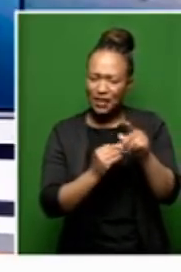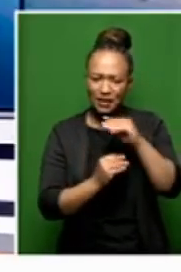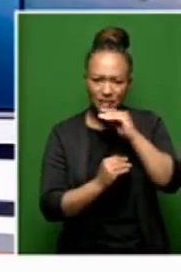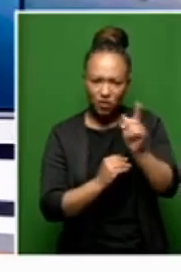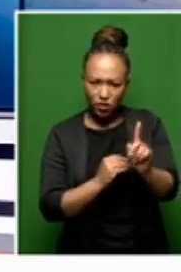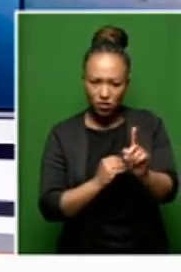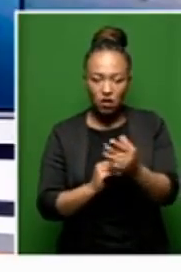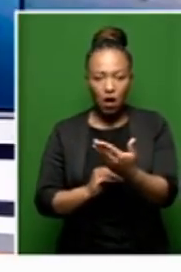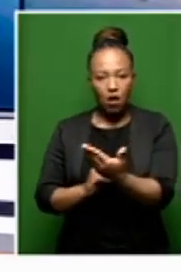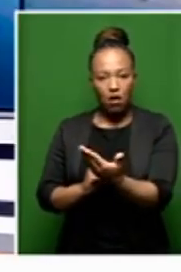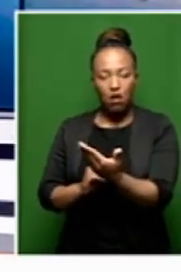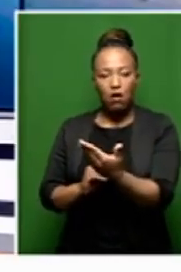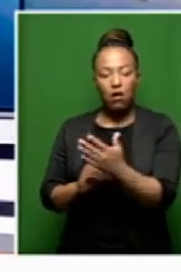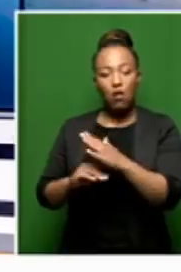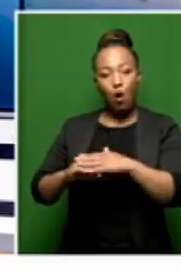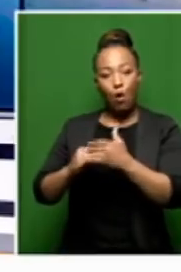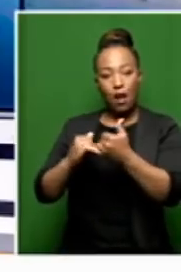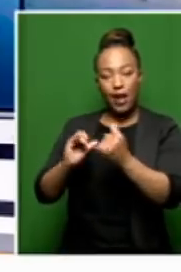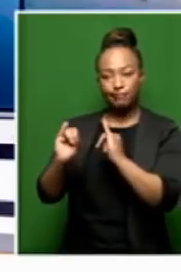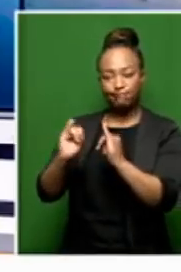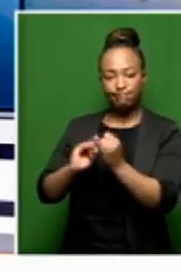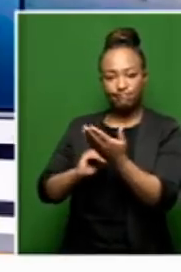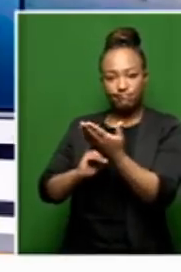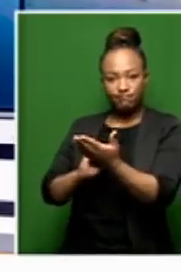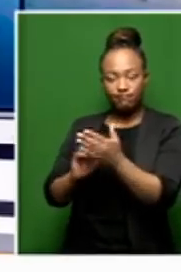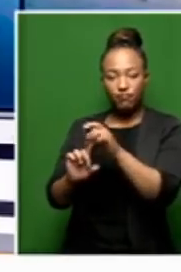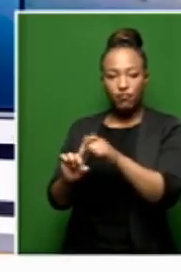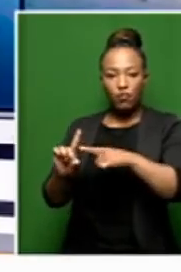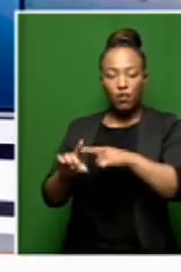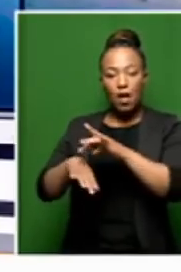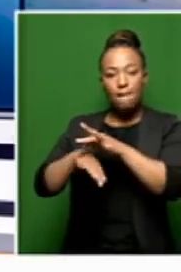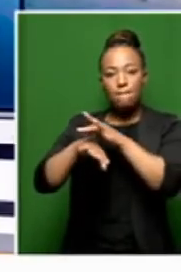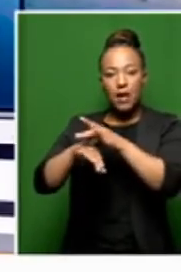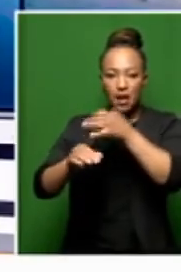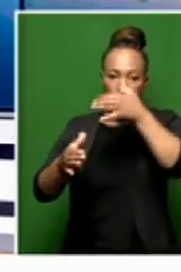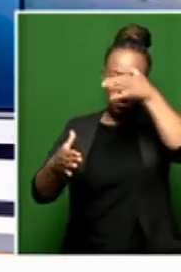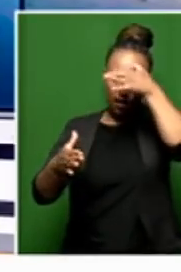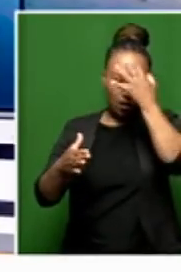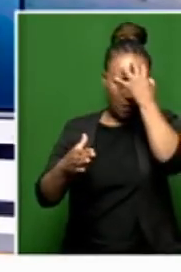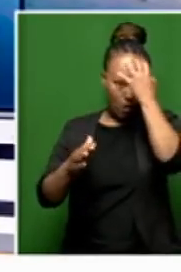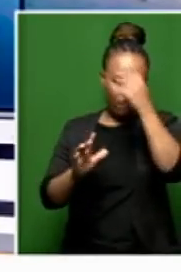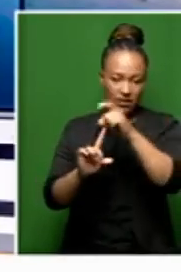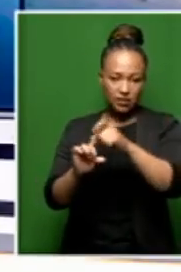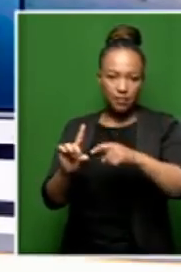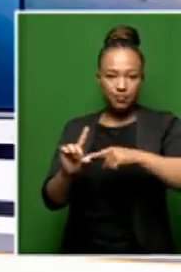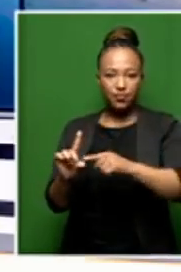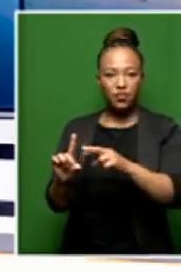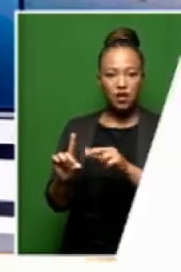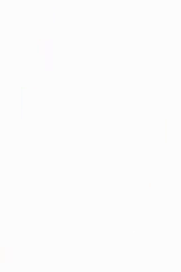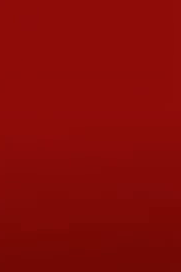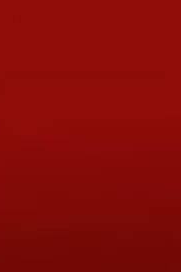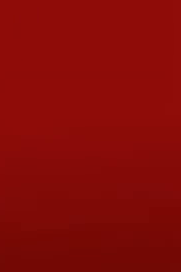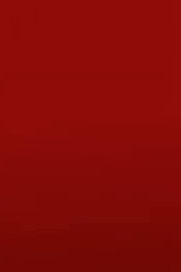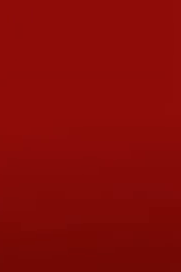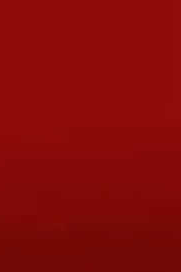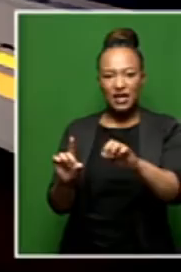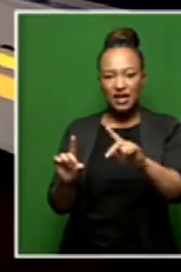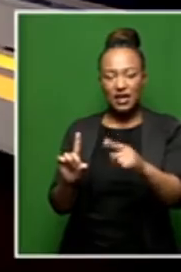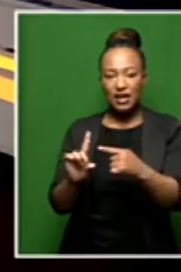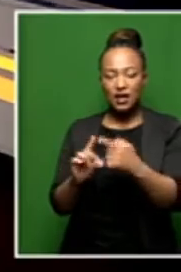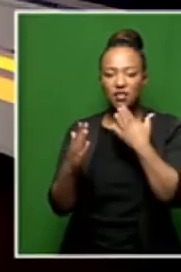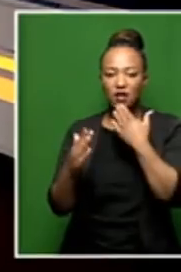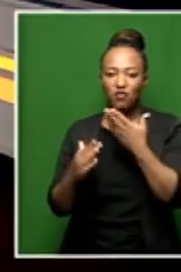we join on the line now, or should I say virtually, by medical expert Professor RAMNEEK AHLUWALIA. Prof, good to see you again. Welcome to Morning